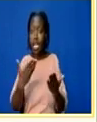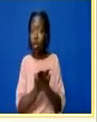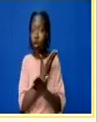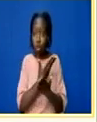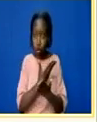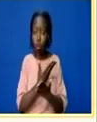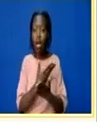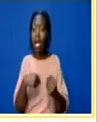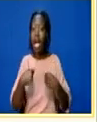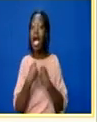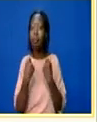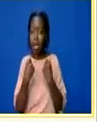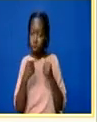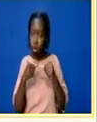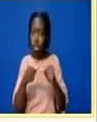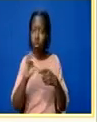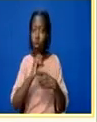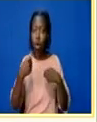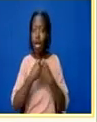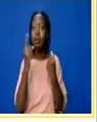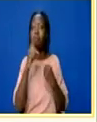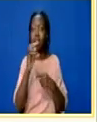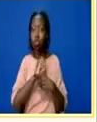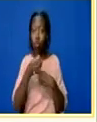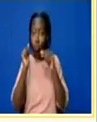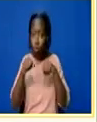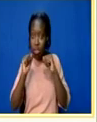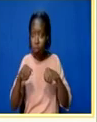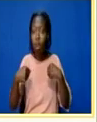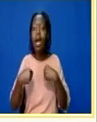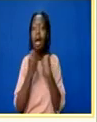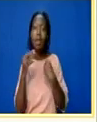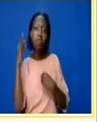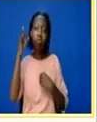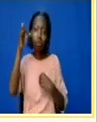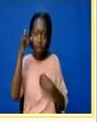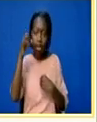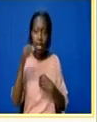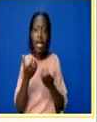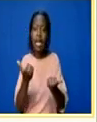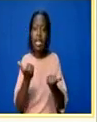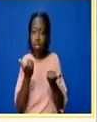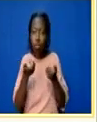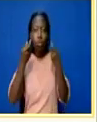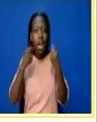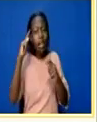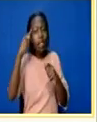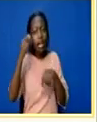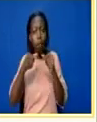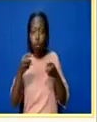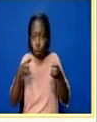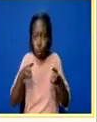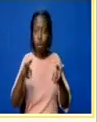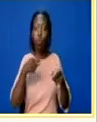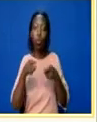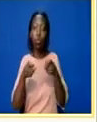happening or has happened or is prone to happen, do something to control it. Yes. The different methods